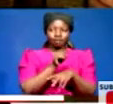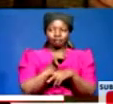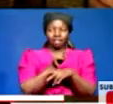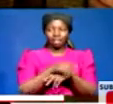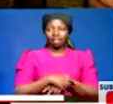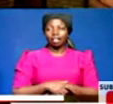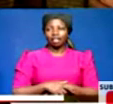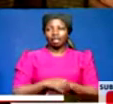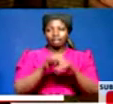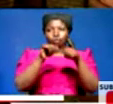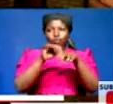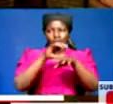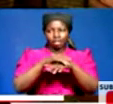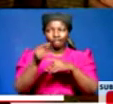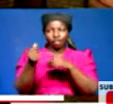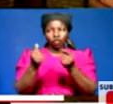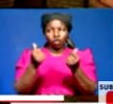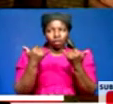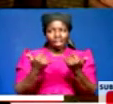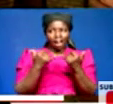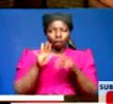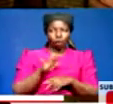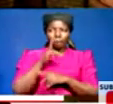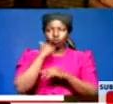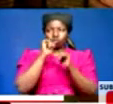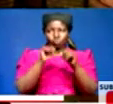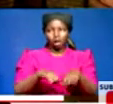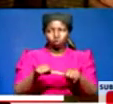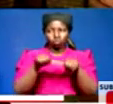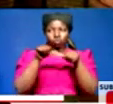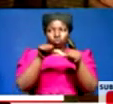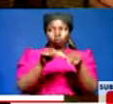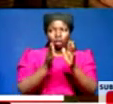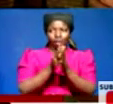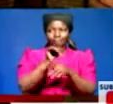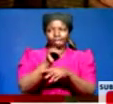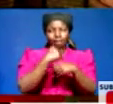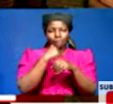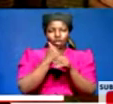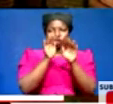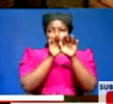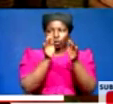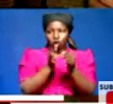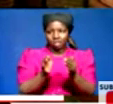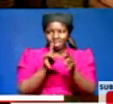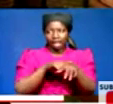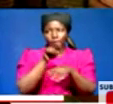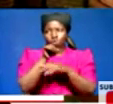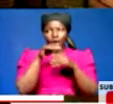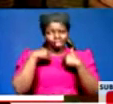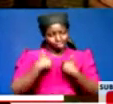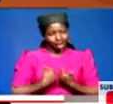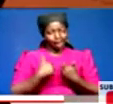a fewer younger women who can be able to continue this pottery when you guys are tired and are not